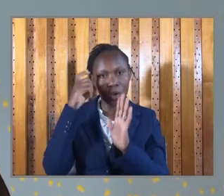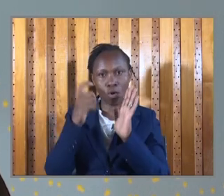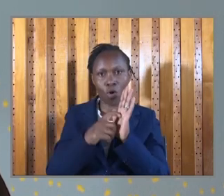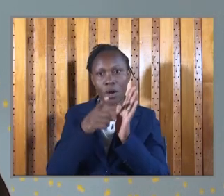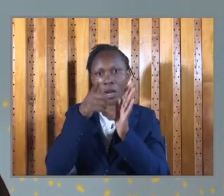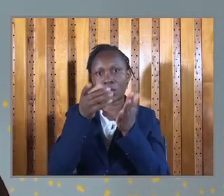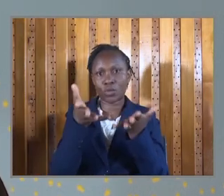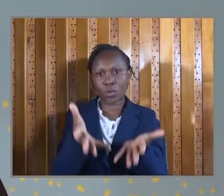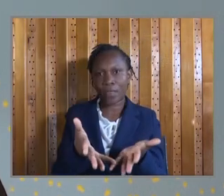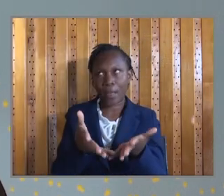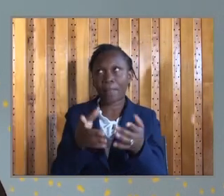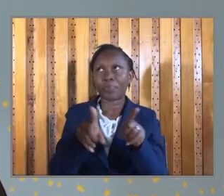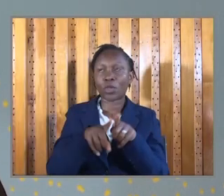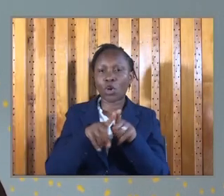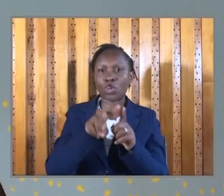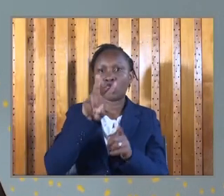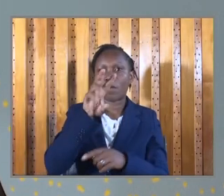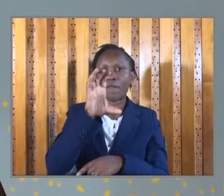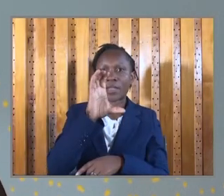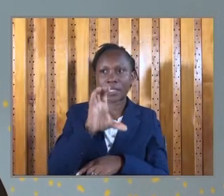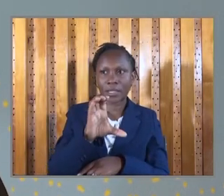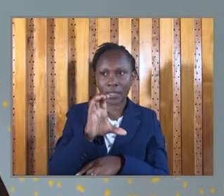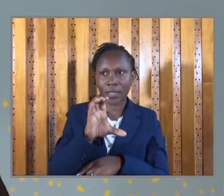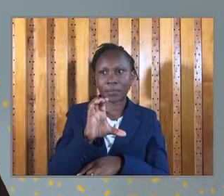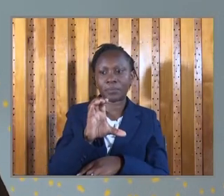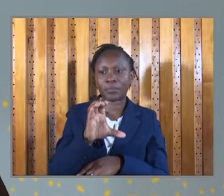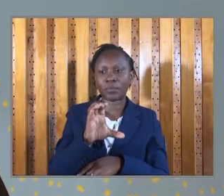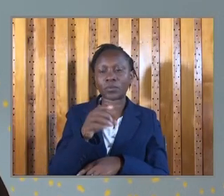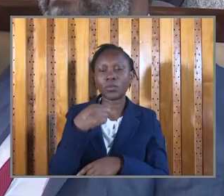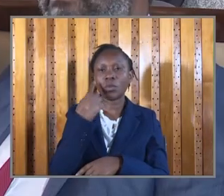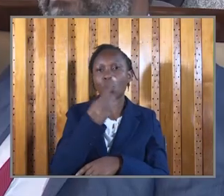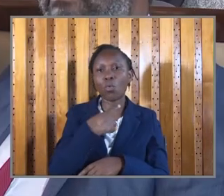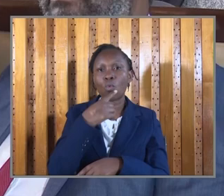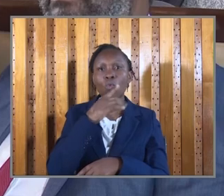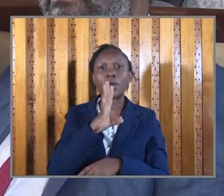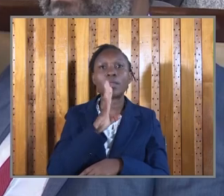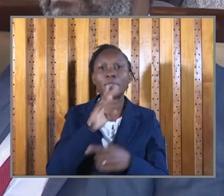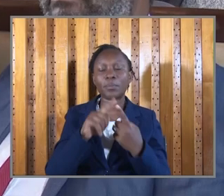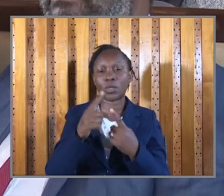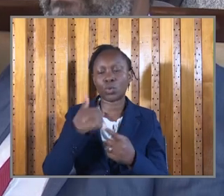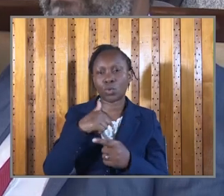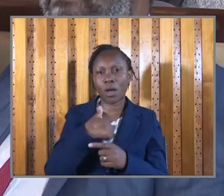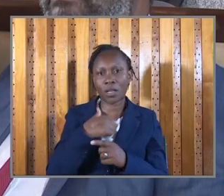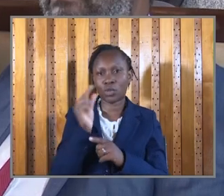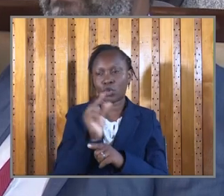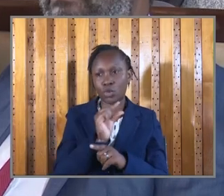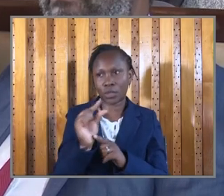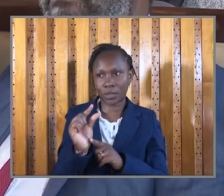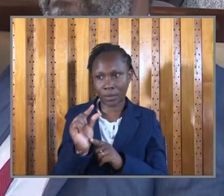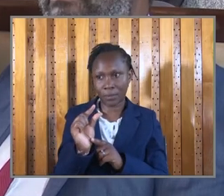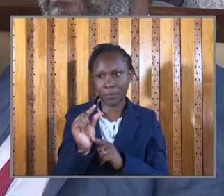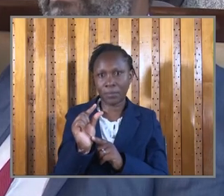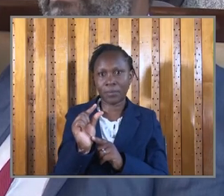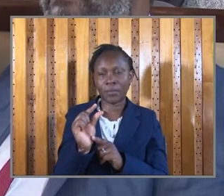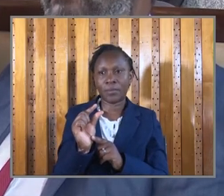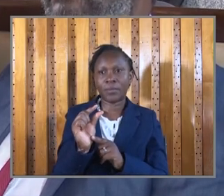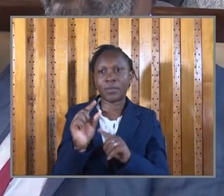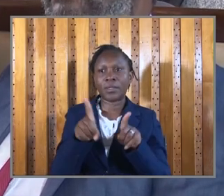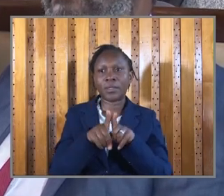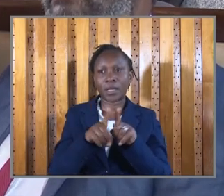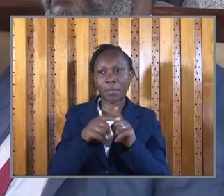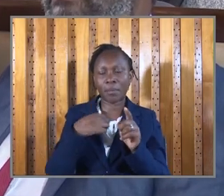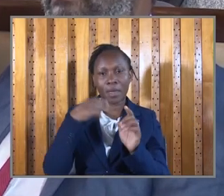of our Vice Chancellor, Professor Kiama, who will also be speaking to us shortly. I want to